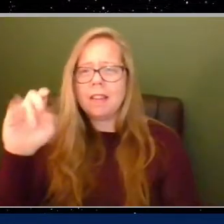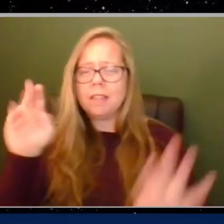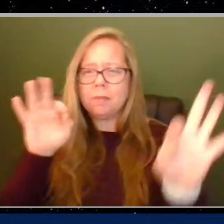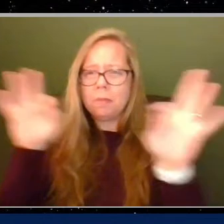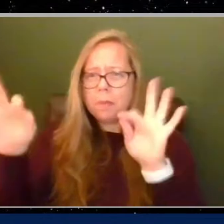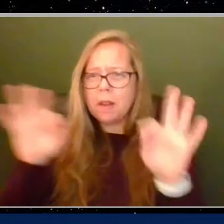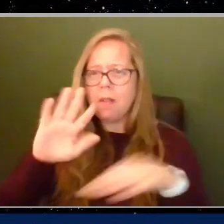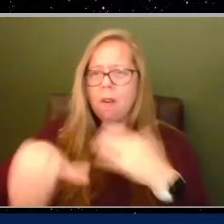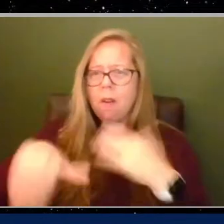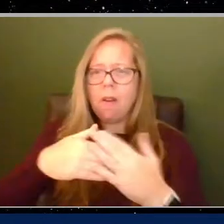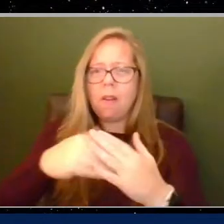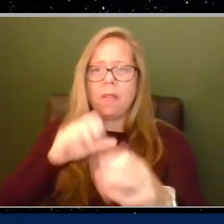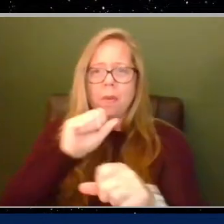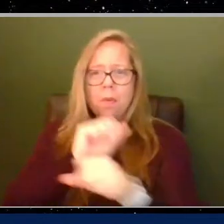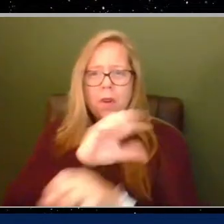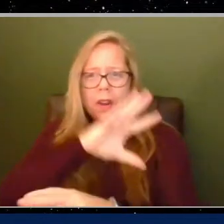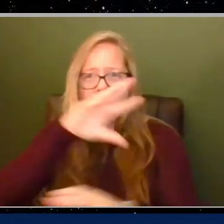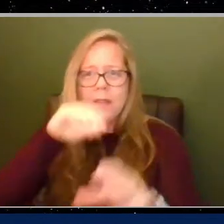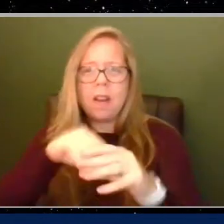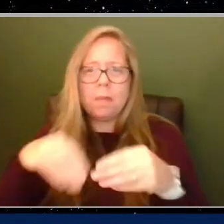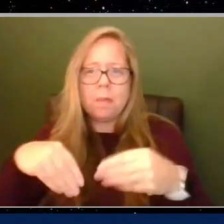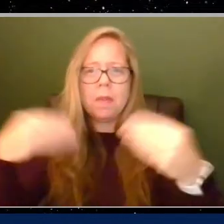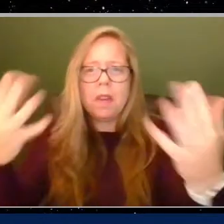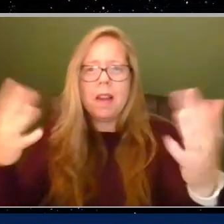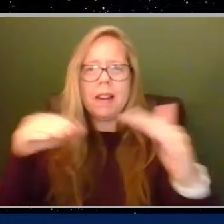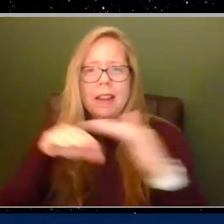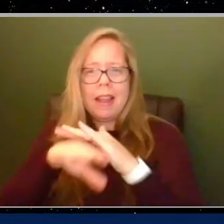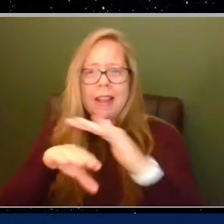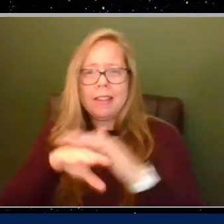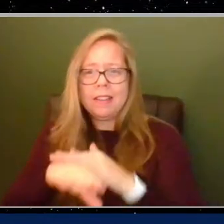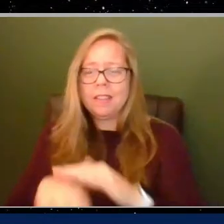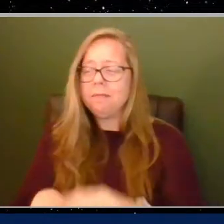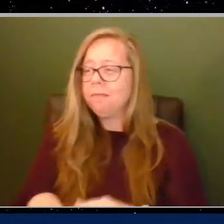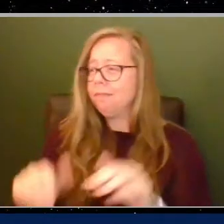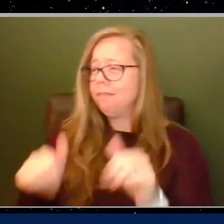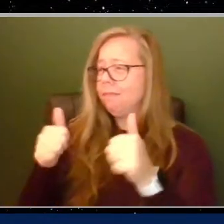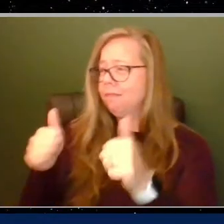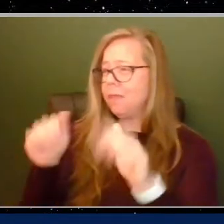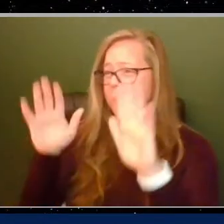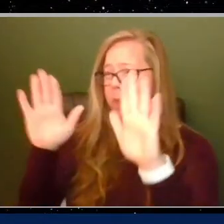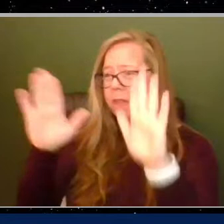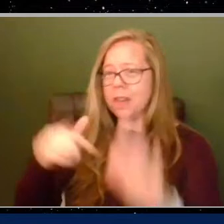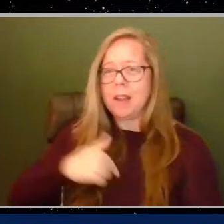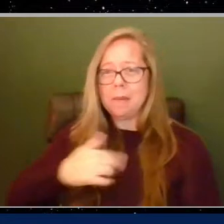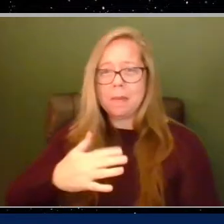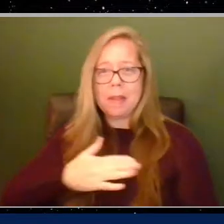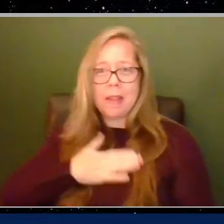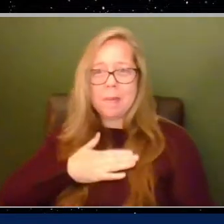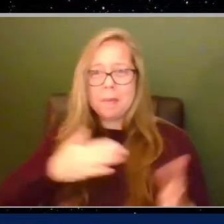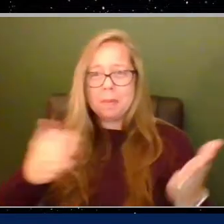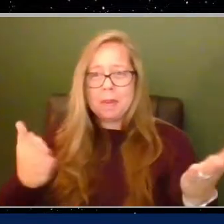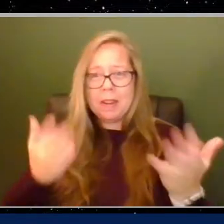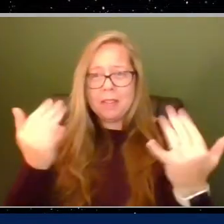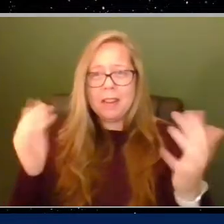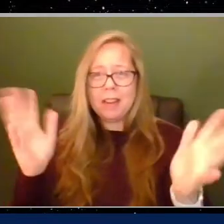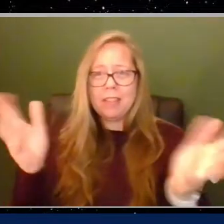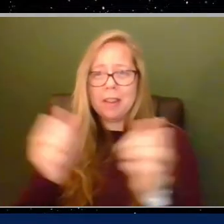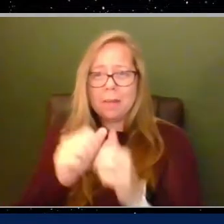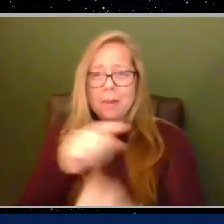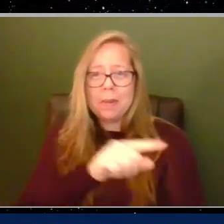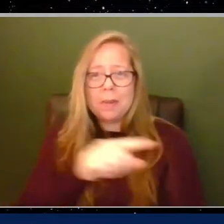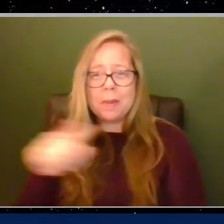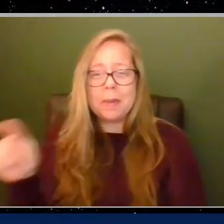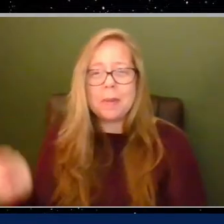that more people can experience what y'all have. Wonderful. Well, I'm so happy to be on and chat with you guys. I